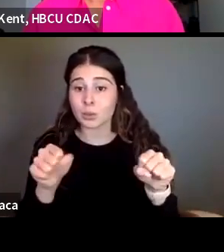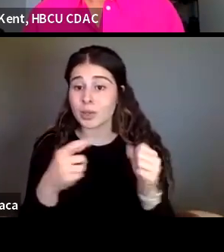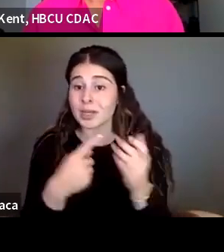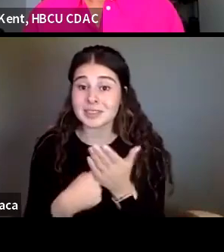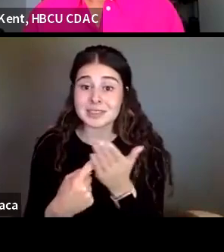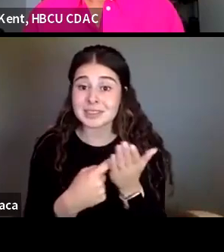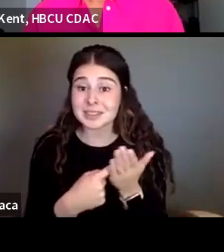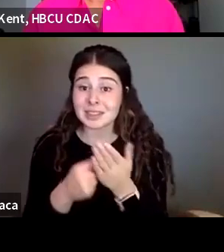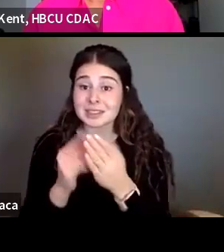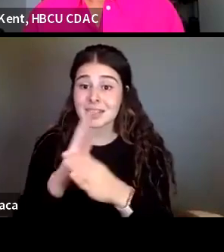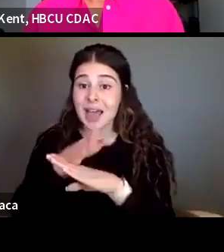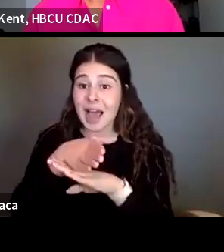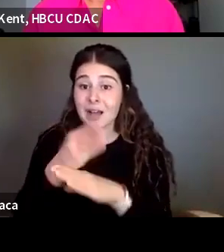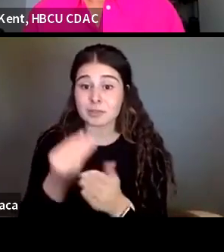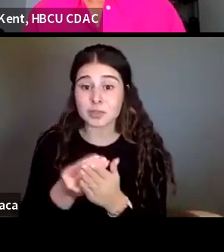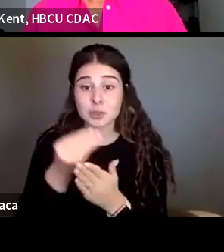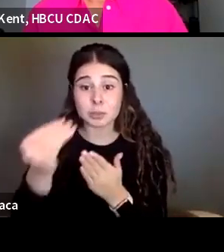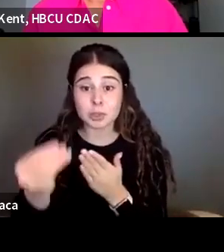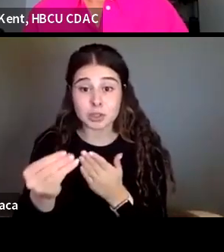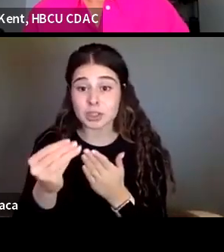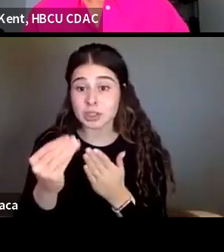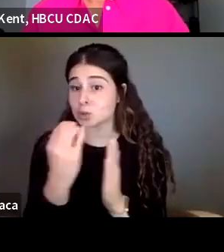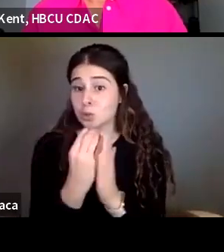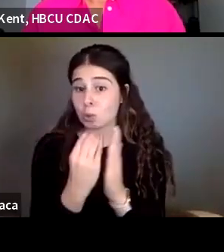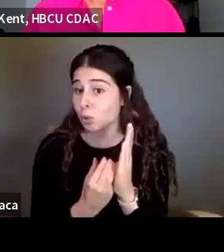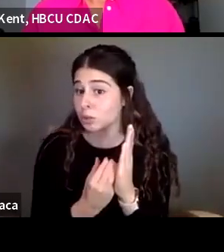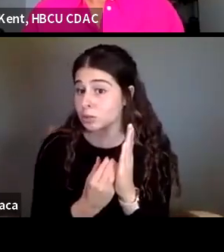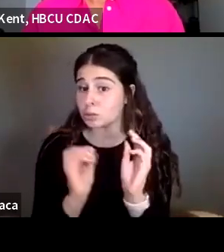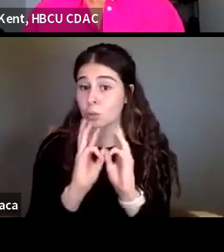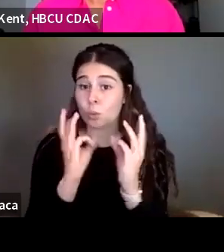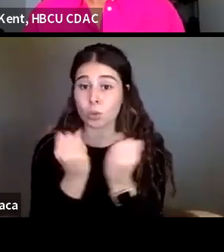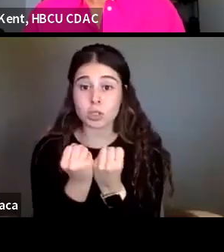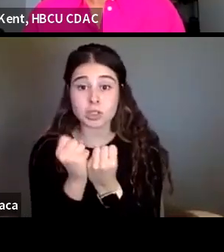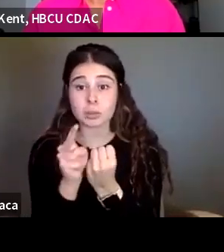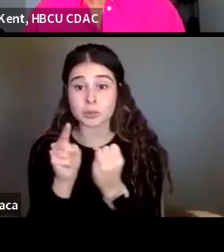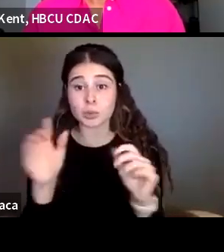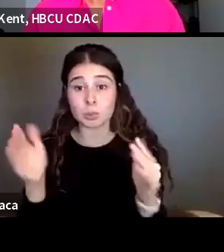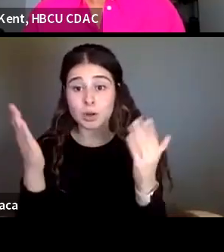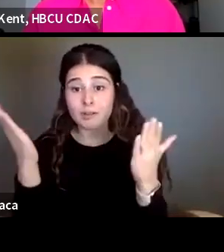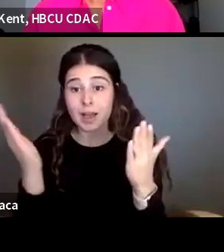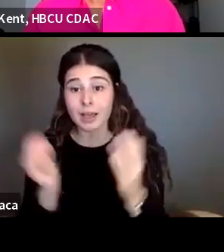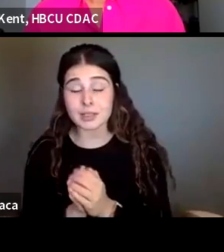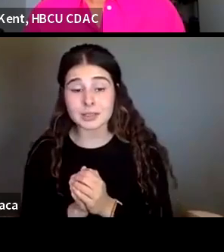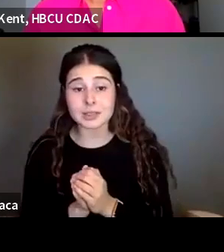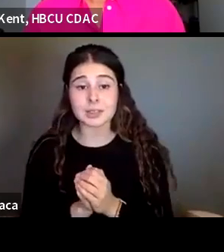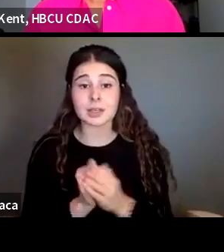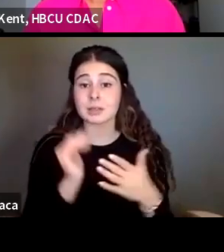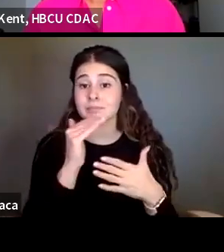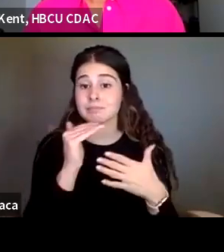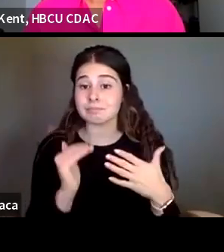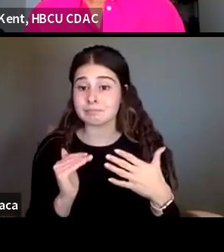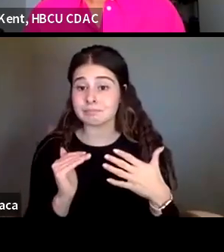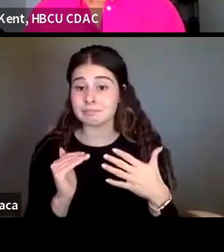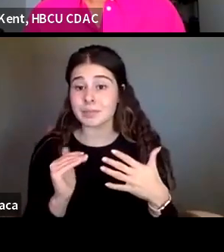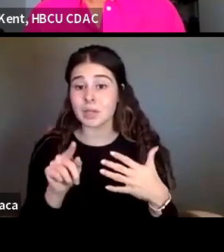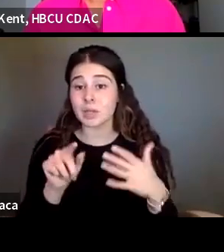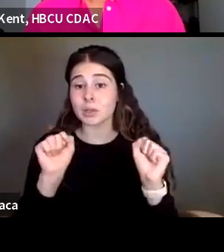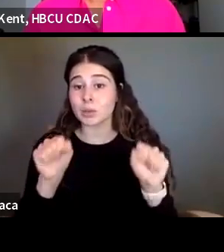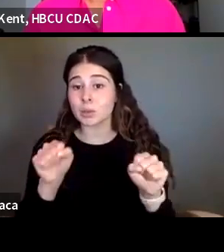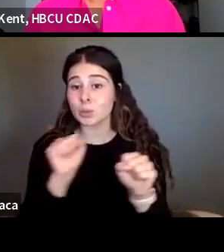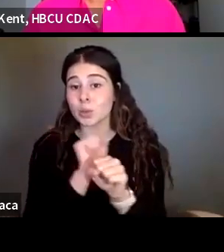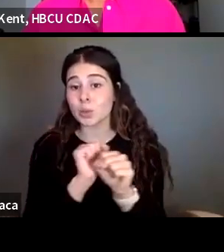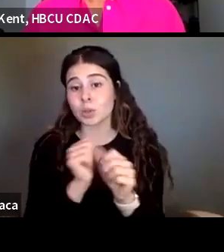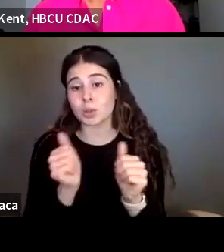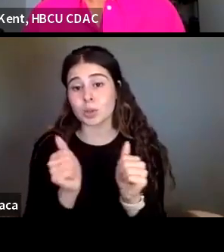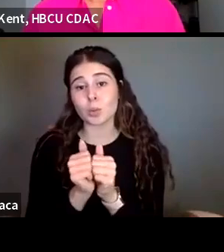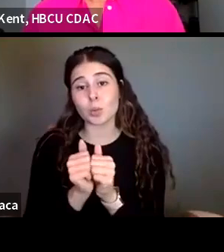post-purchase courses or workshops that you provide. You can also work with estate planning lawyers